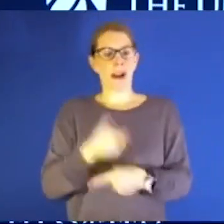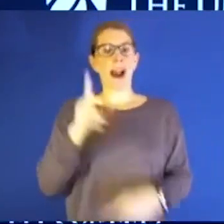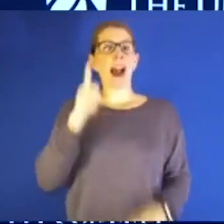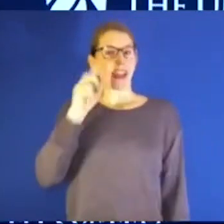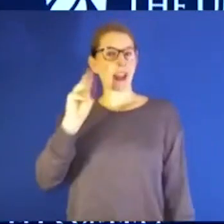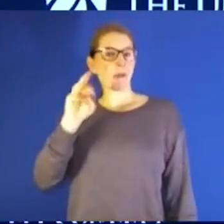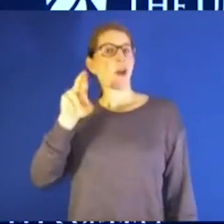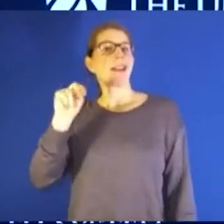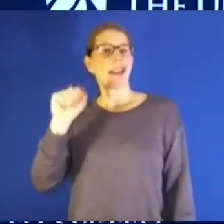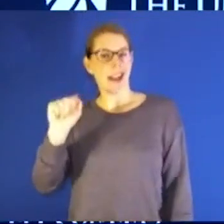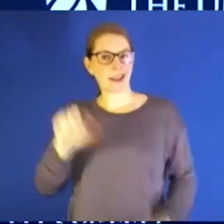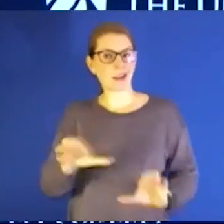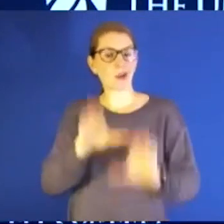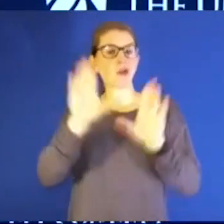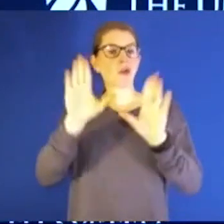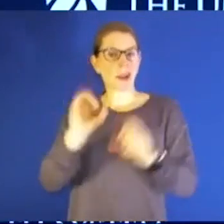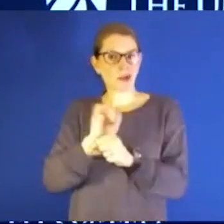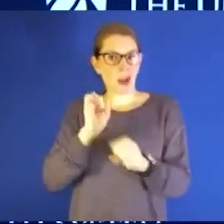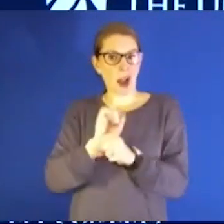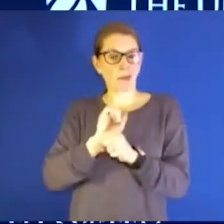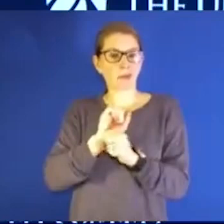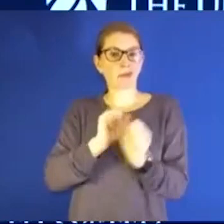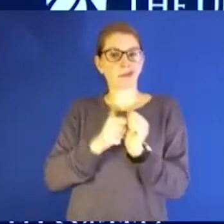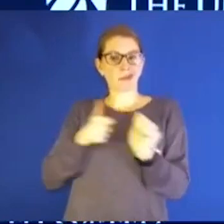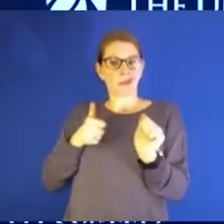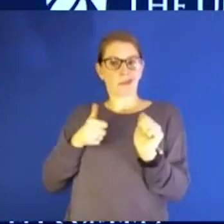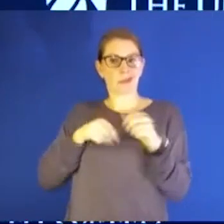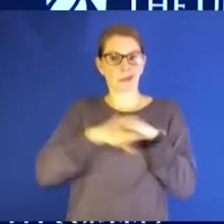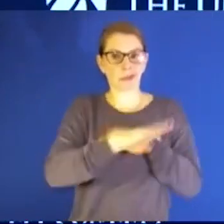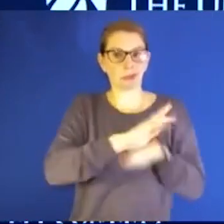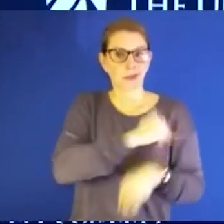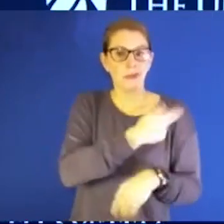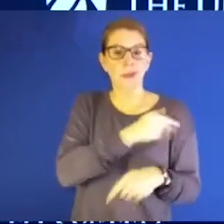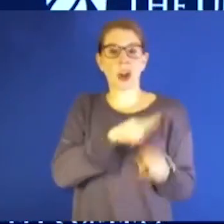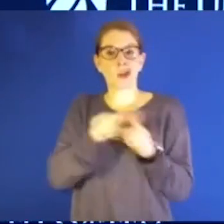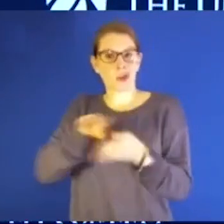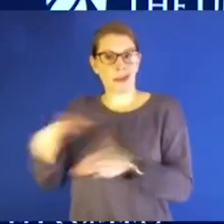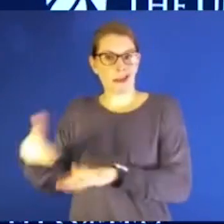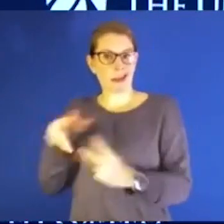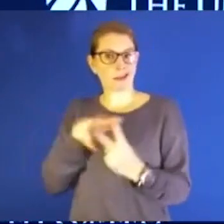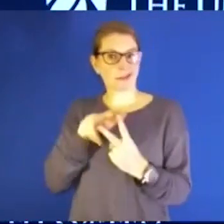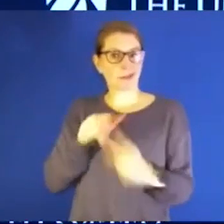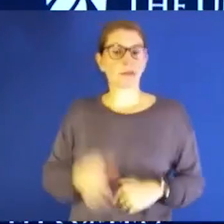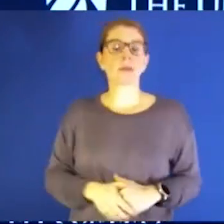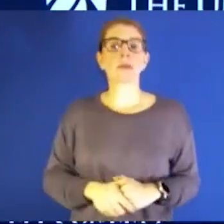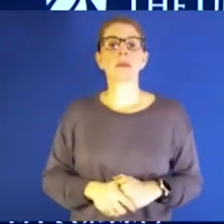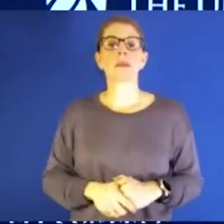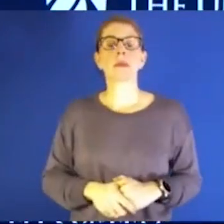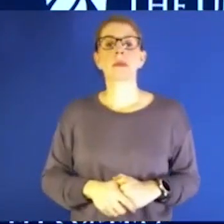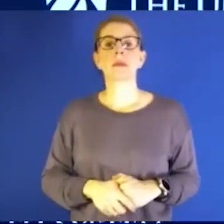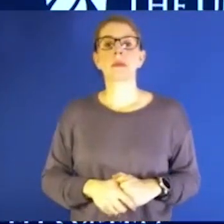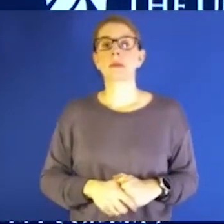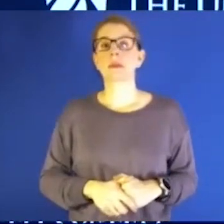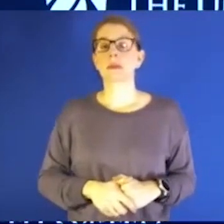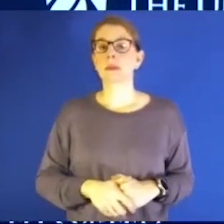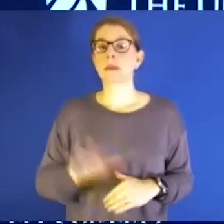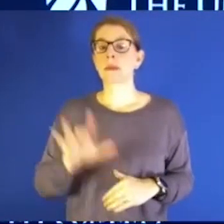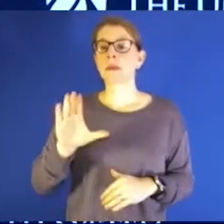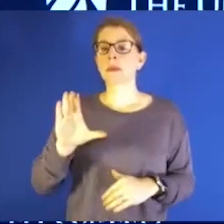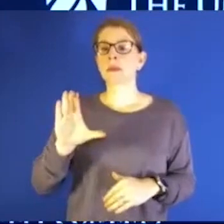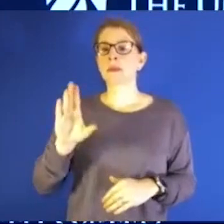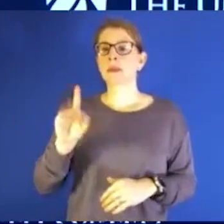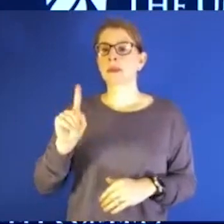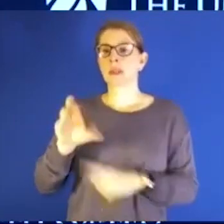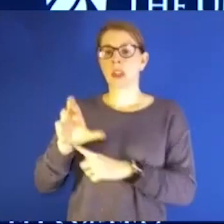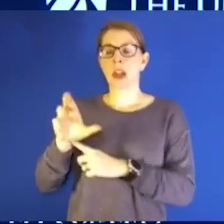great job at preventing hospitalization and death. The other quick thing, just to point out, in Qatar, one of the Middle Eastern countries, I